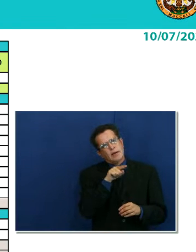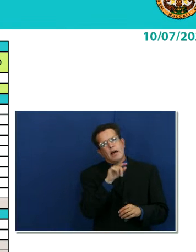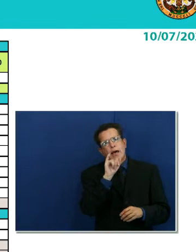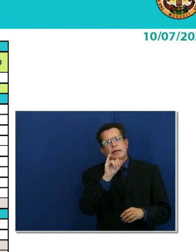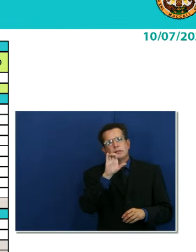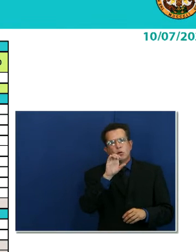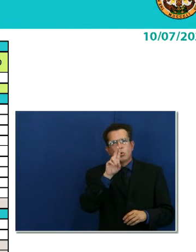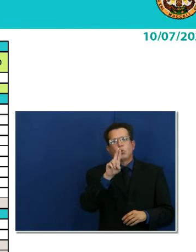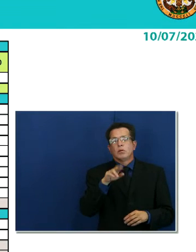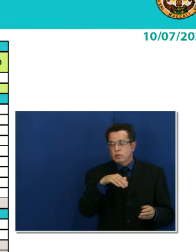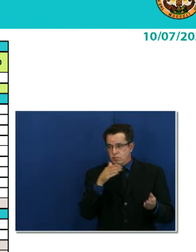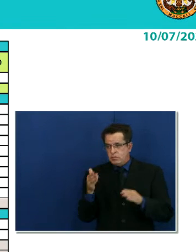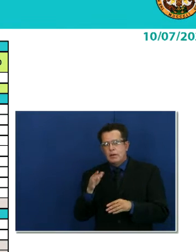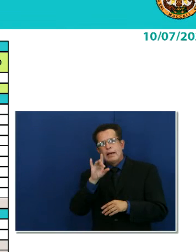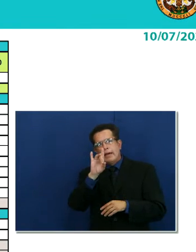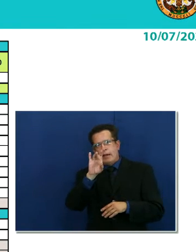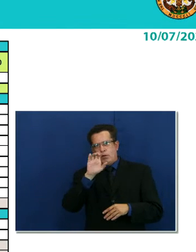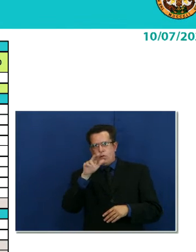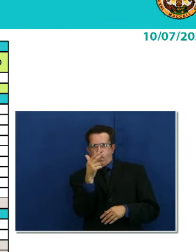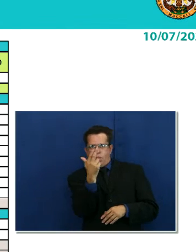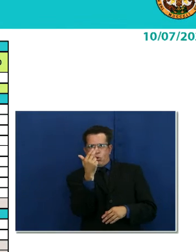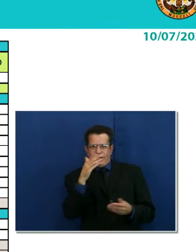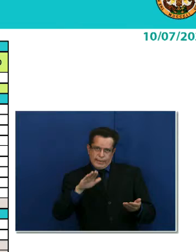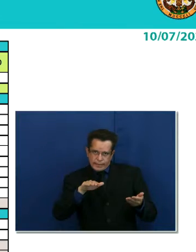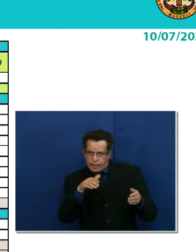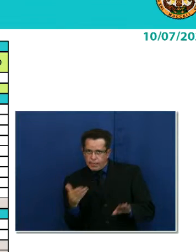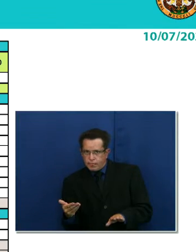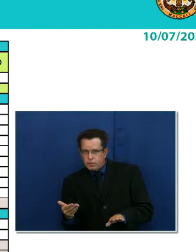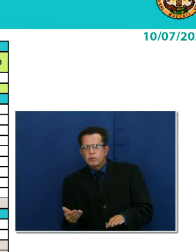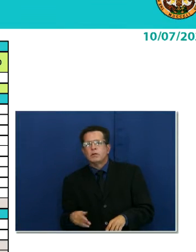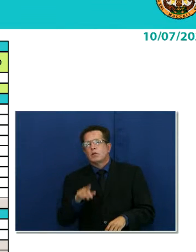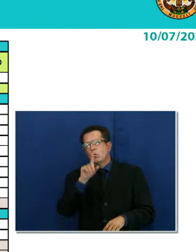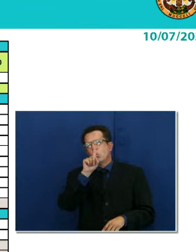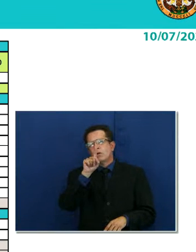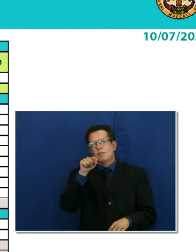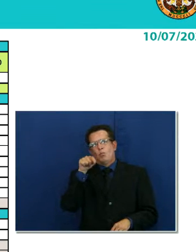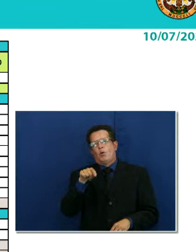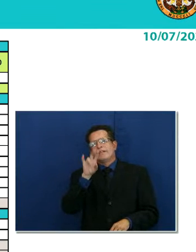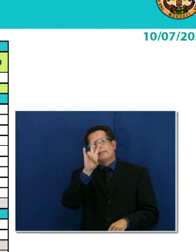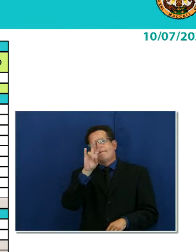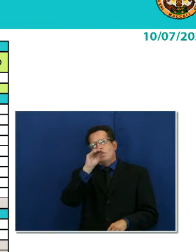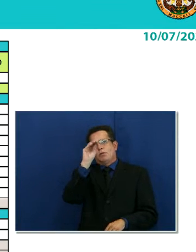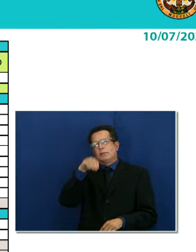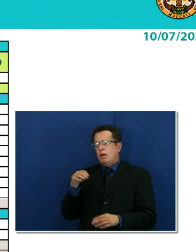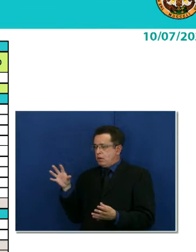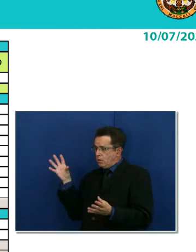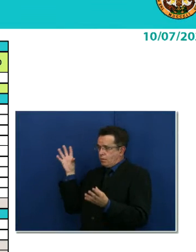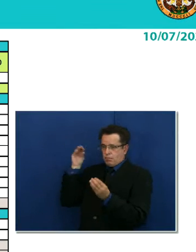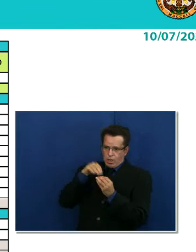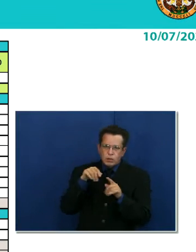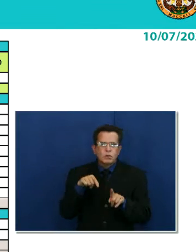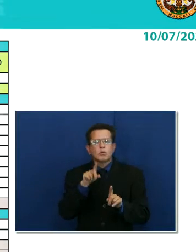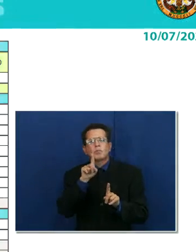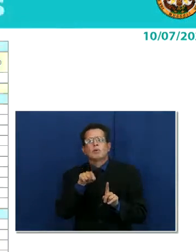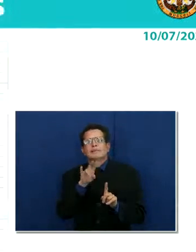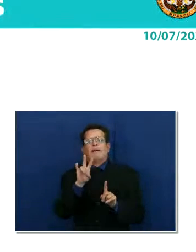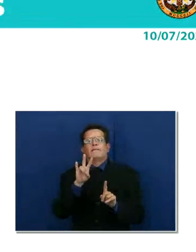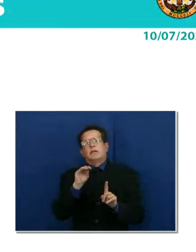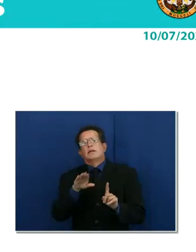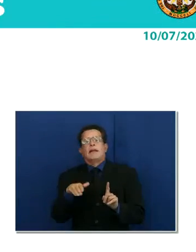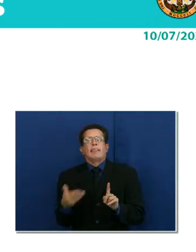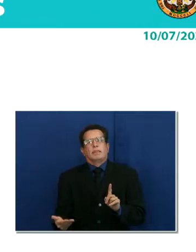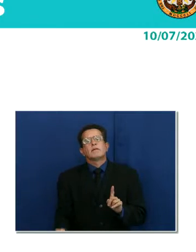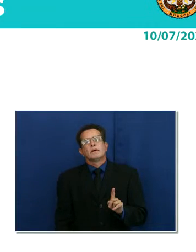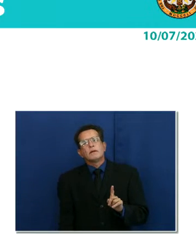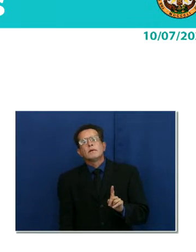includes 813 deaths, or 1.7% of the total number of cases. Now,